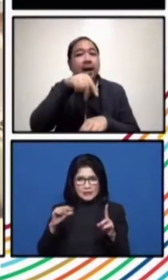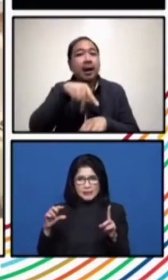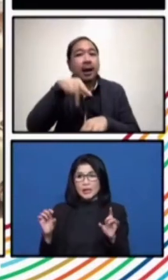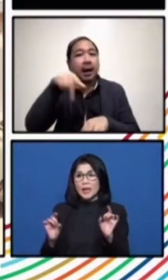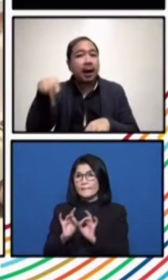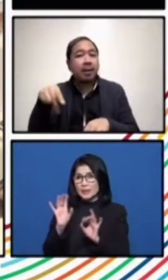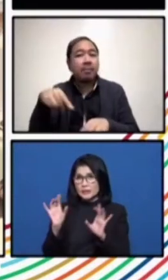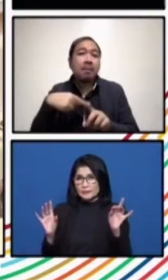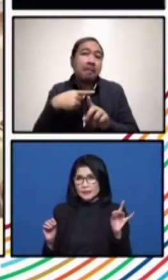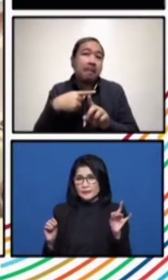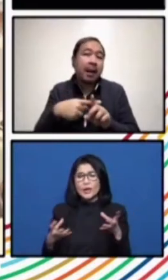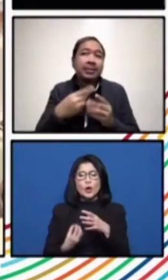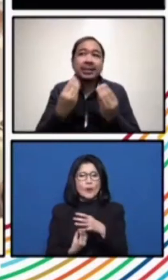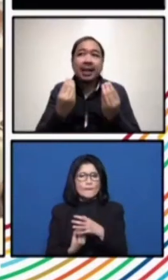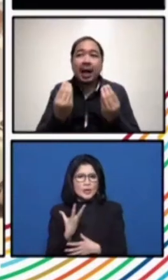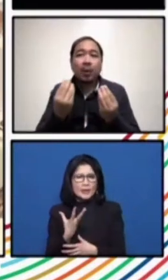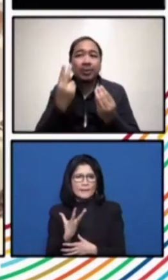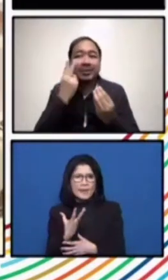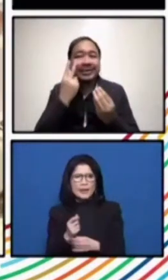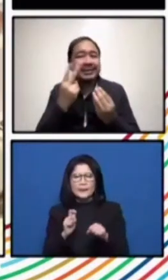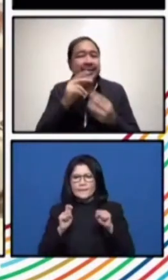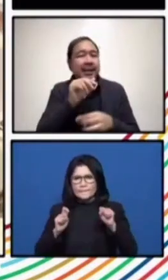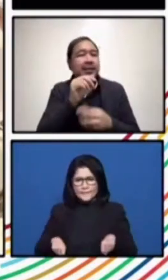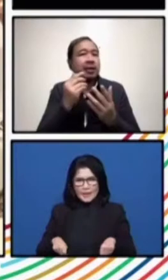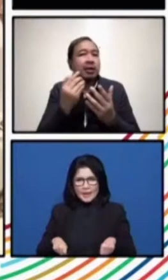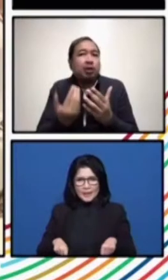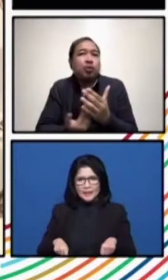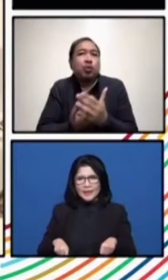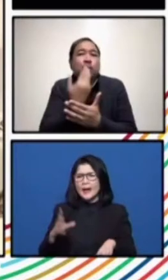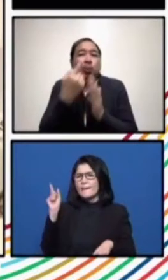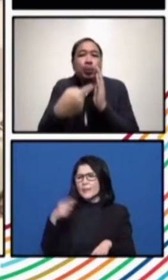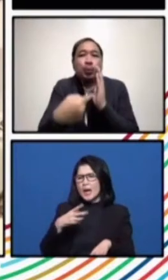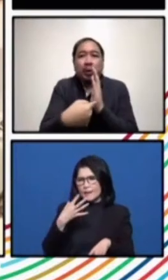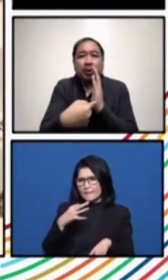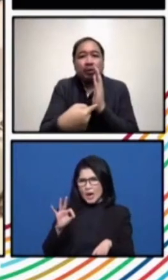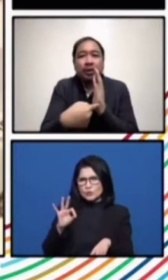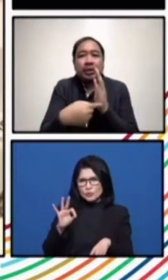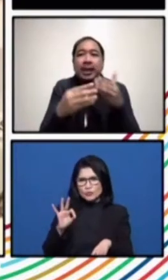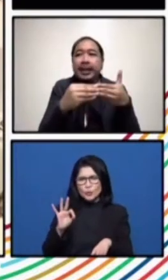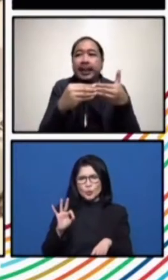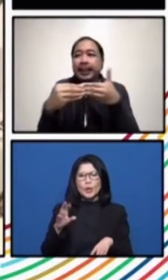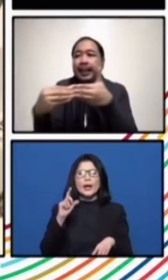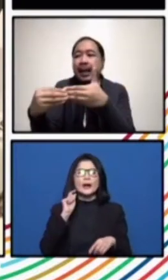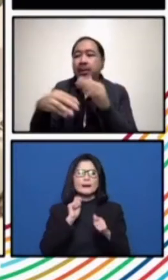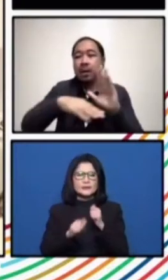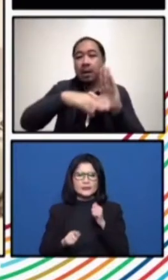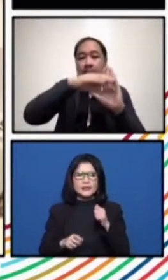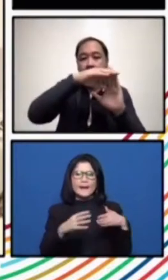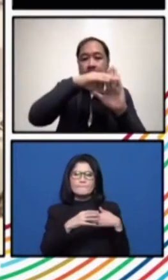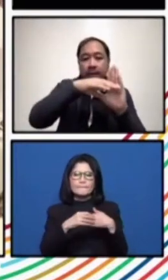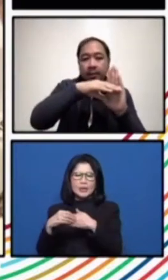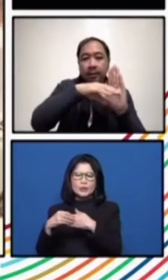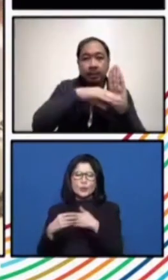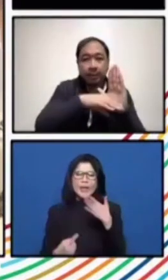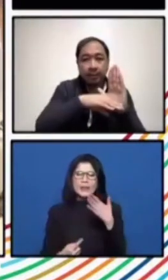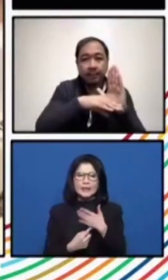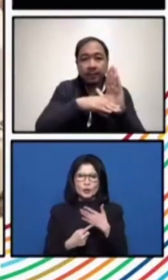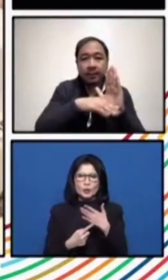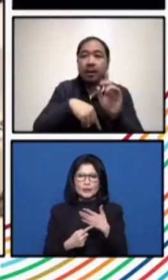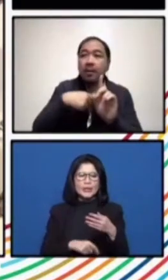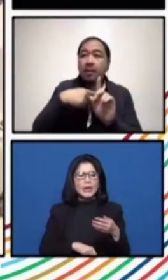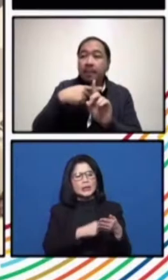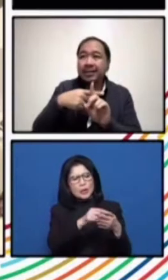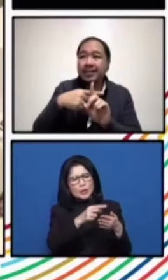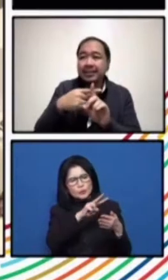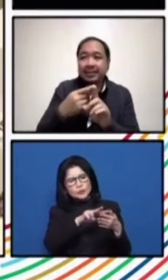update versions to create guidelines on digital technology guidelines and to conduct regular outbeat audits on